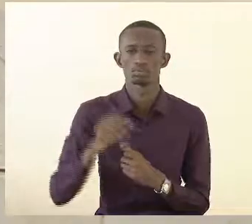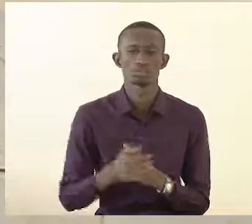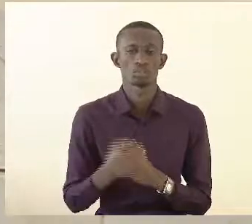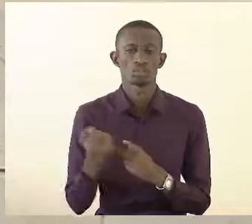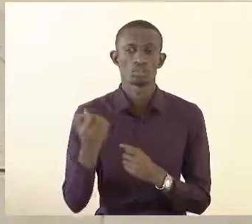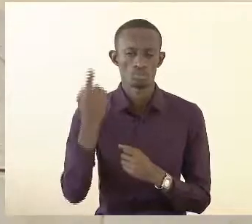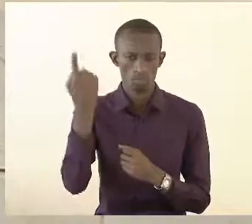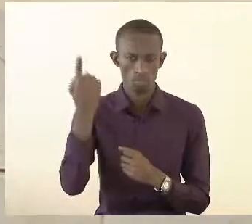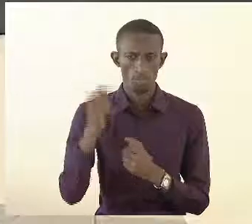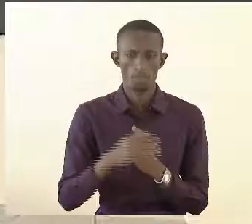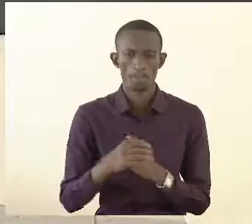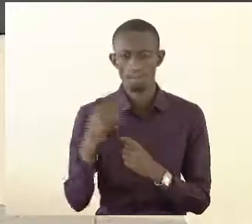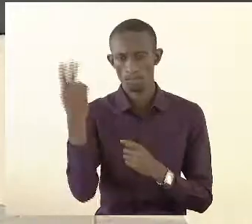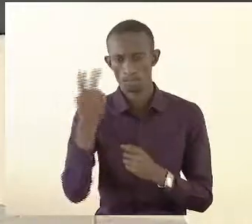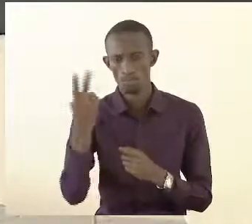with